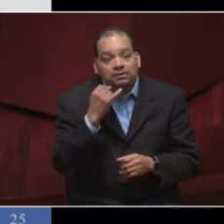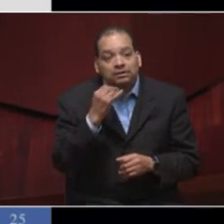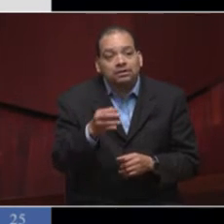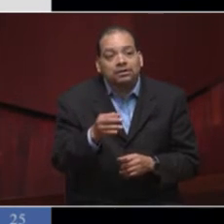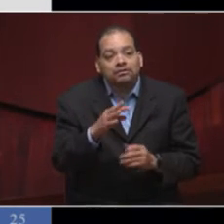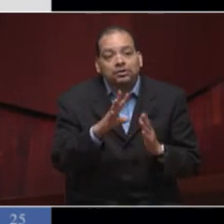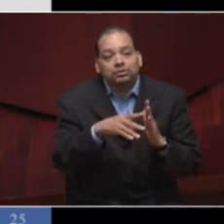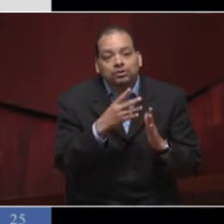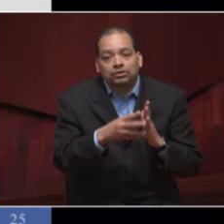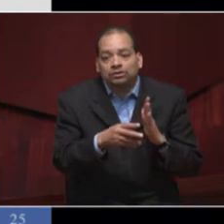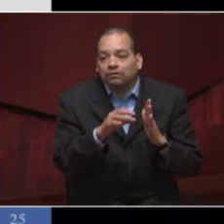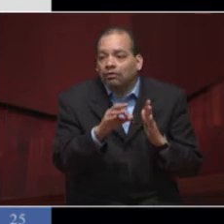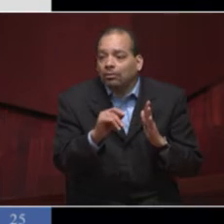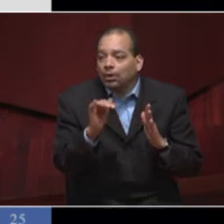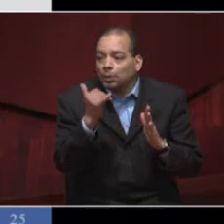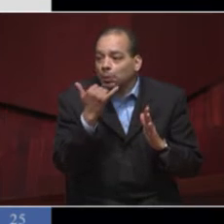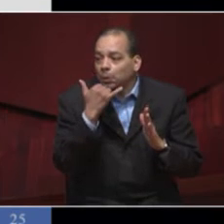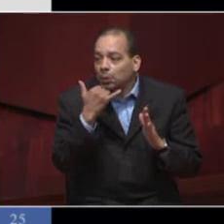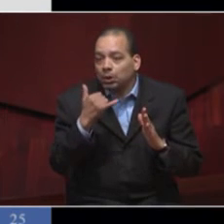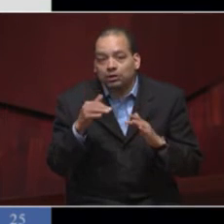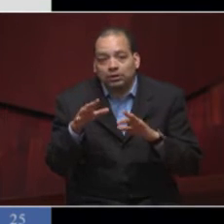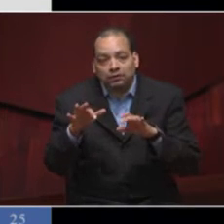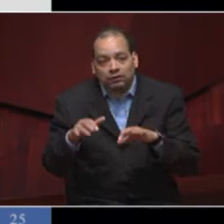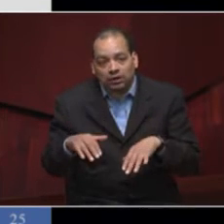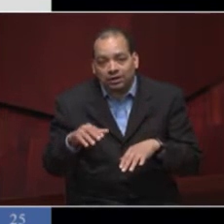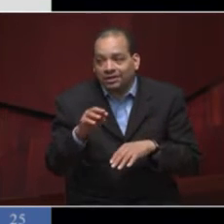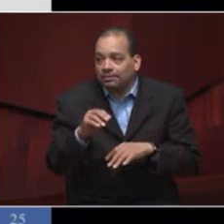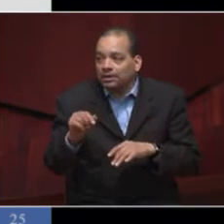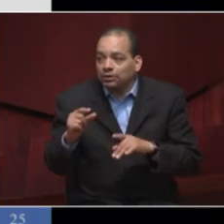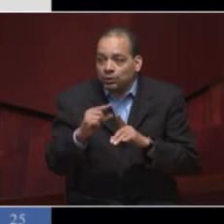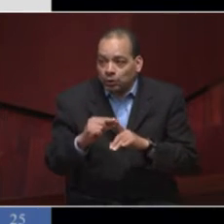format, if you write us War and Peace instead,